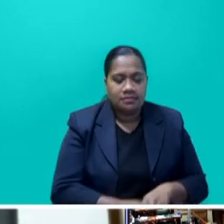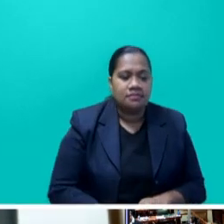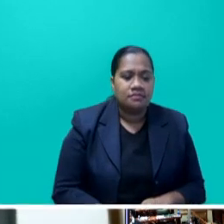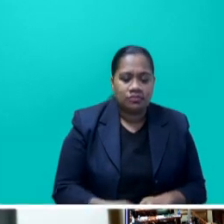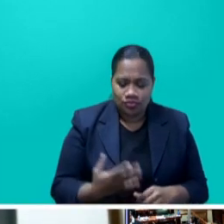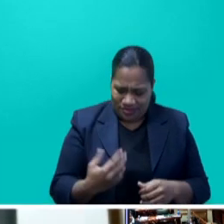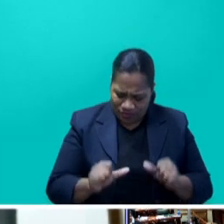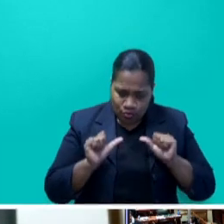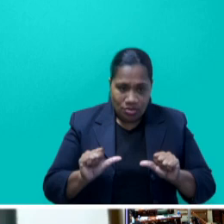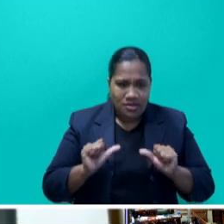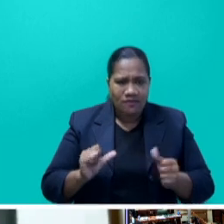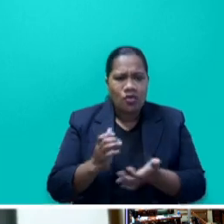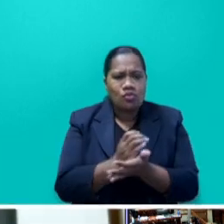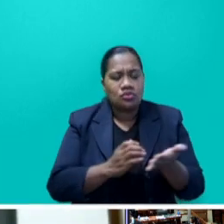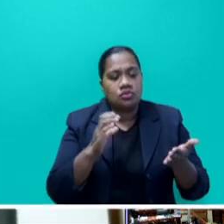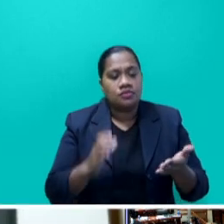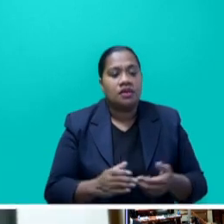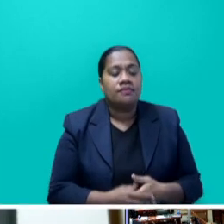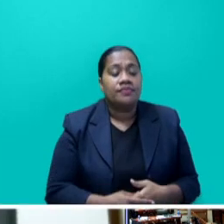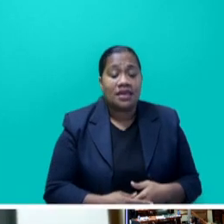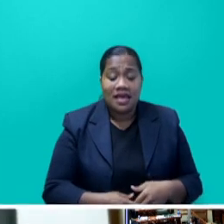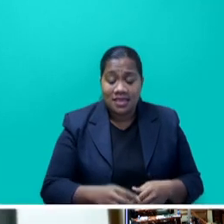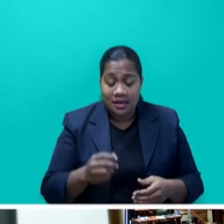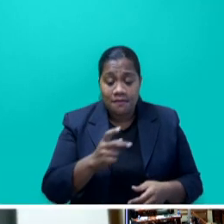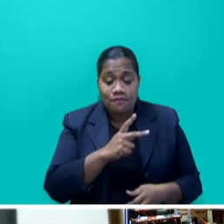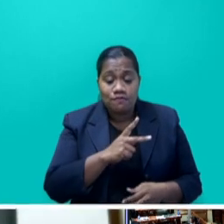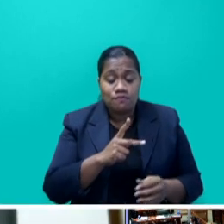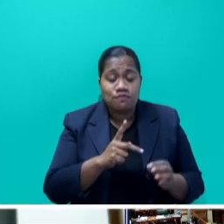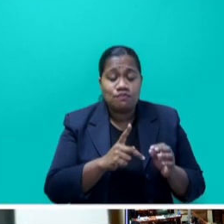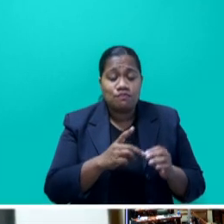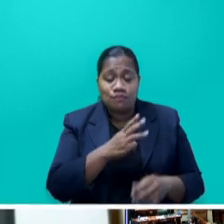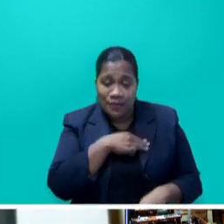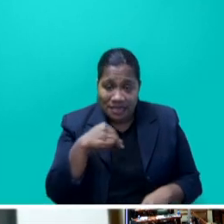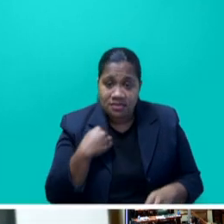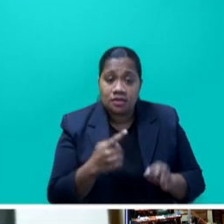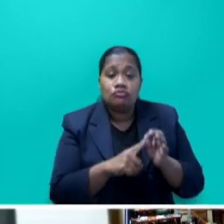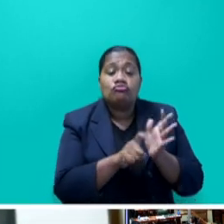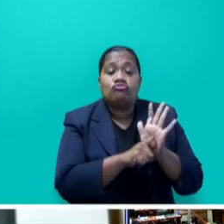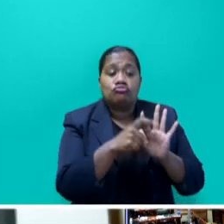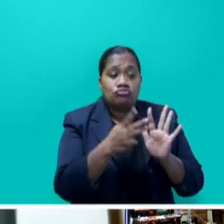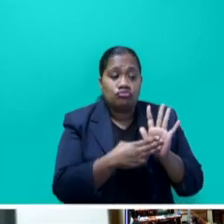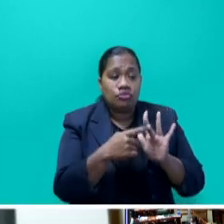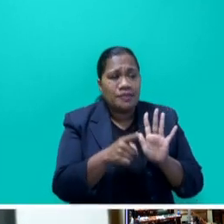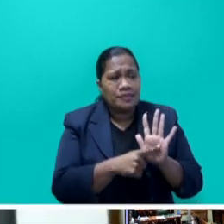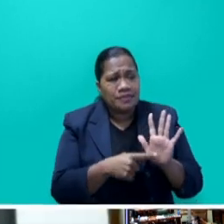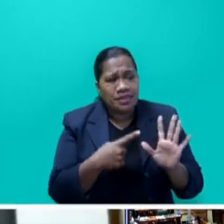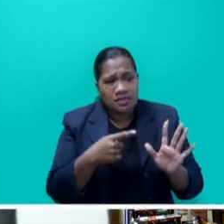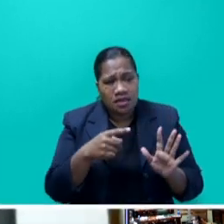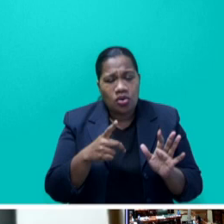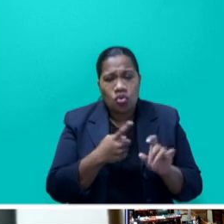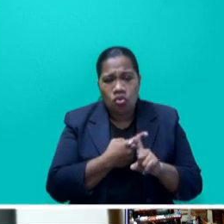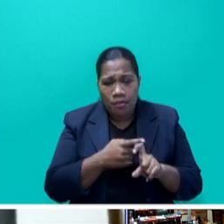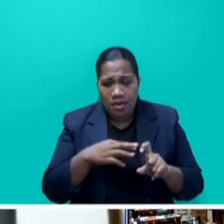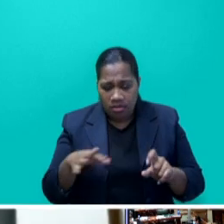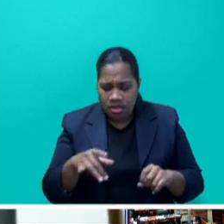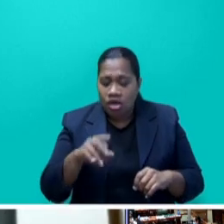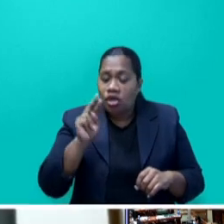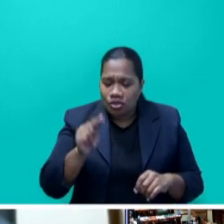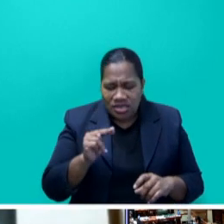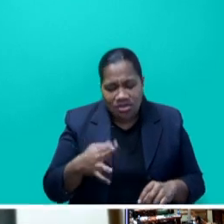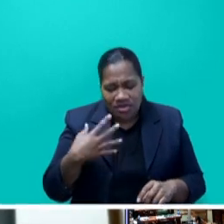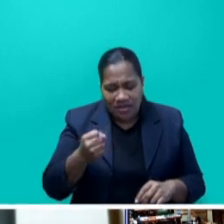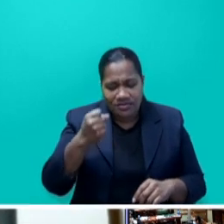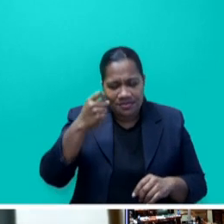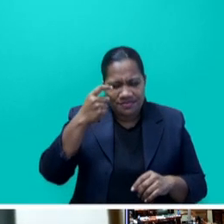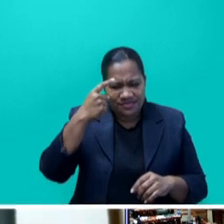as the Minister Premila Kumar highlighted, by having positive reporting, you need to actually use some form of intellect.